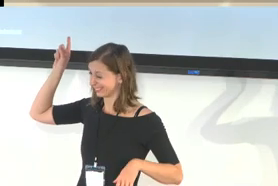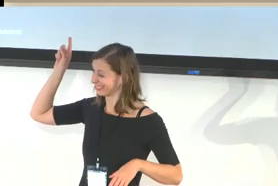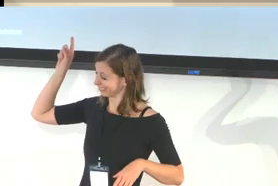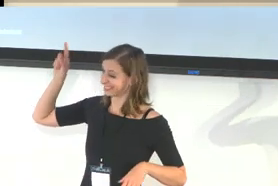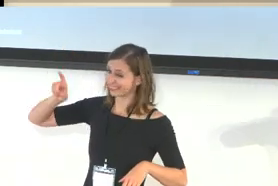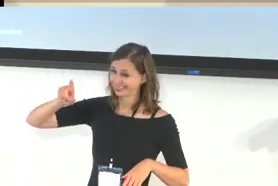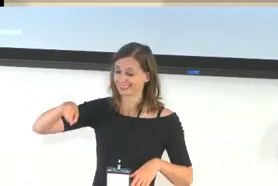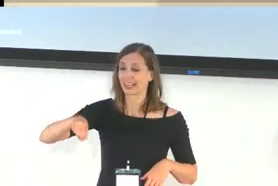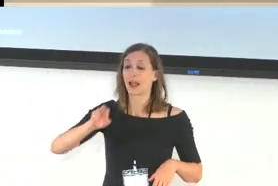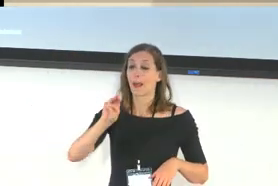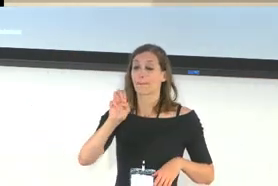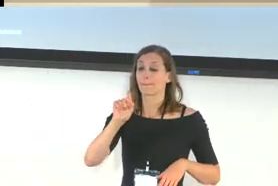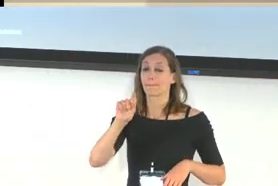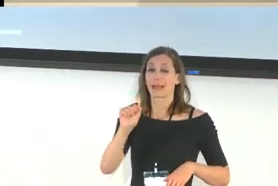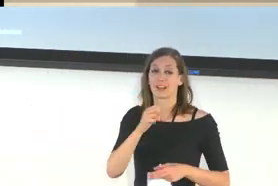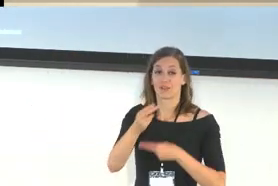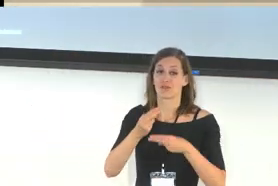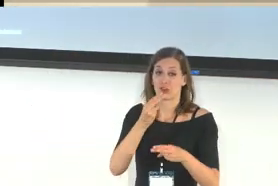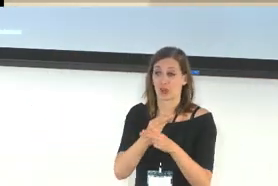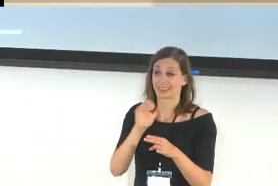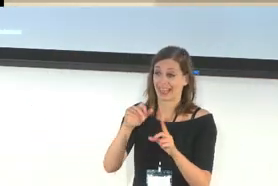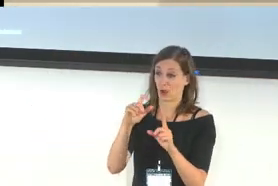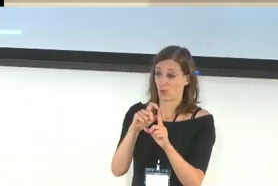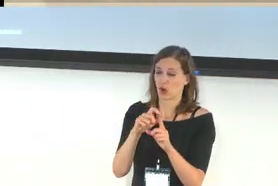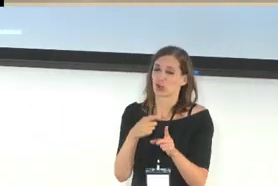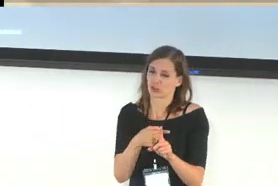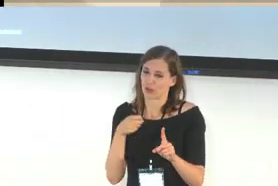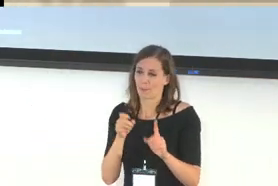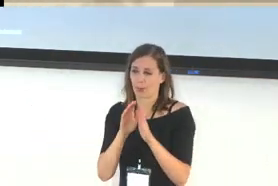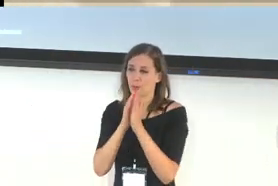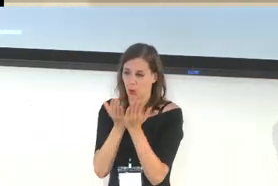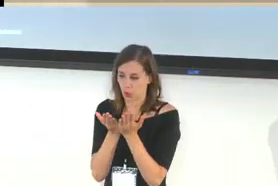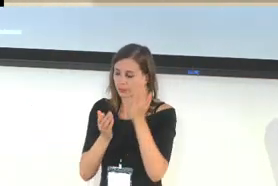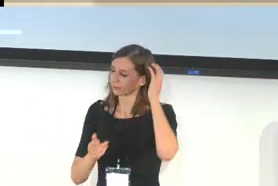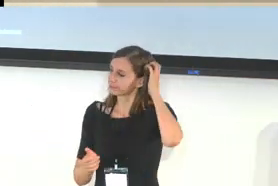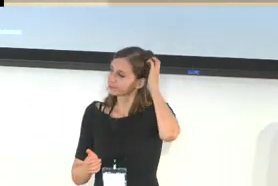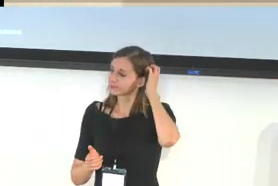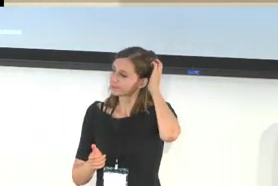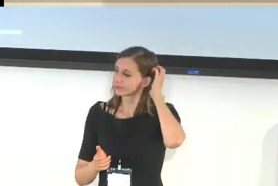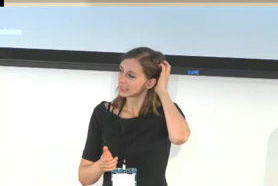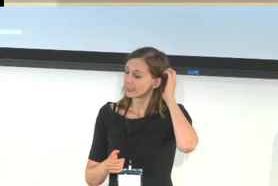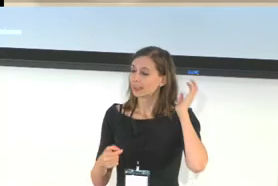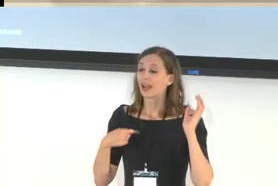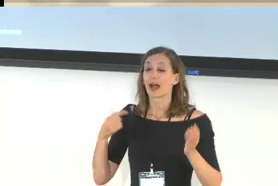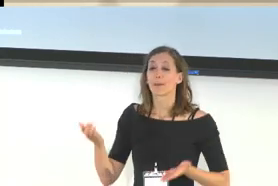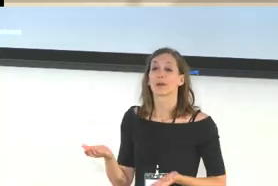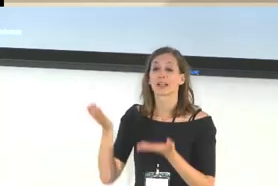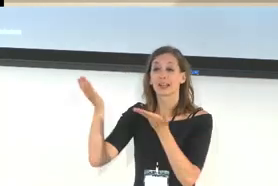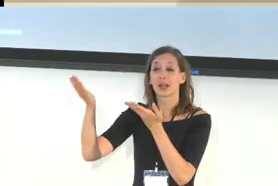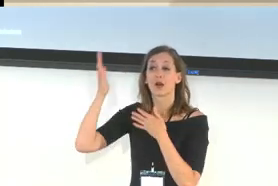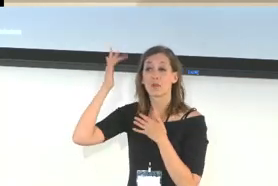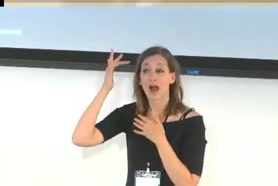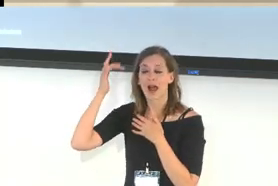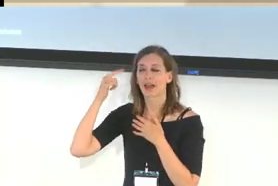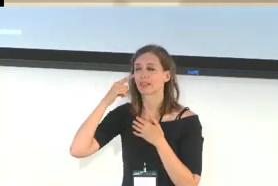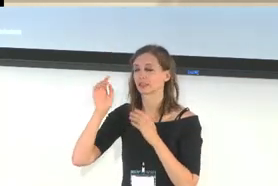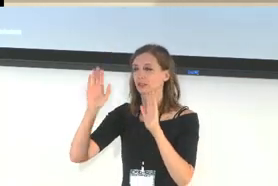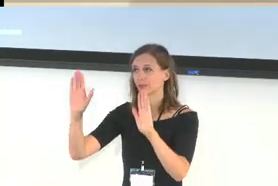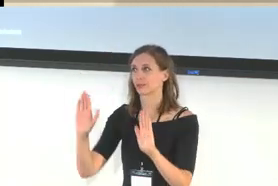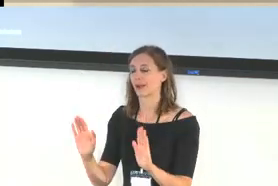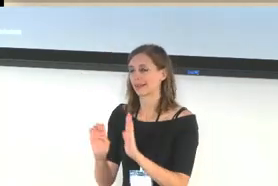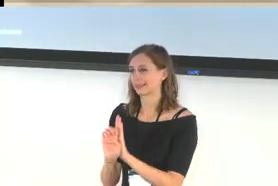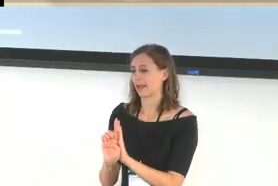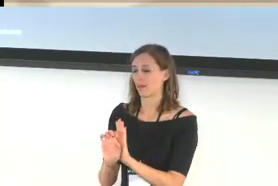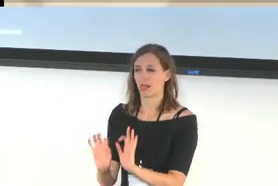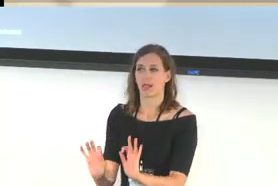where the term the metaverse is coined from. And one of the reasons that I always bring it up is because I think it is a great example of the challenges that